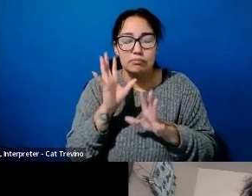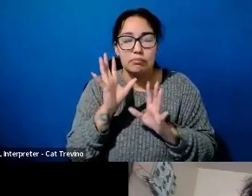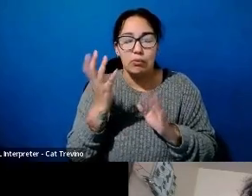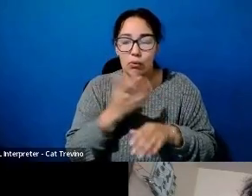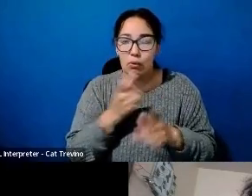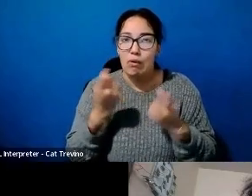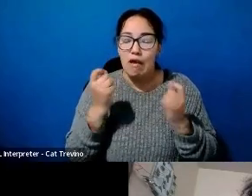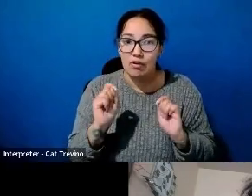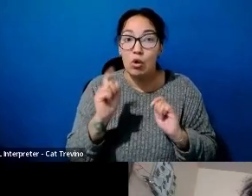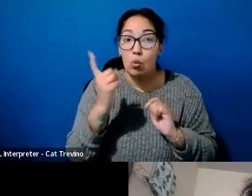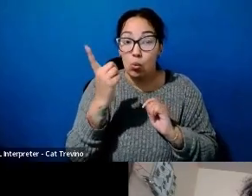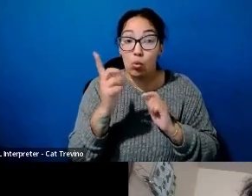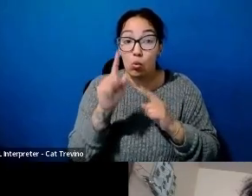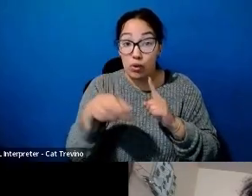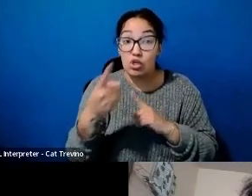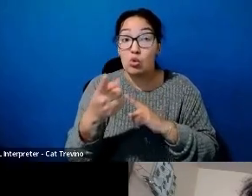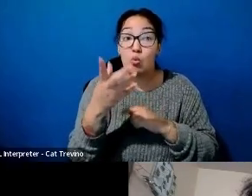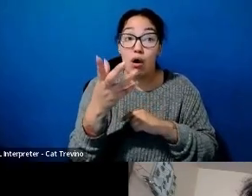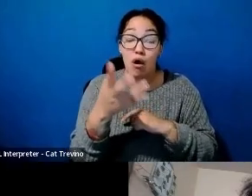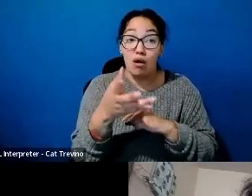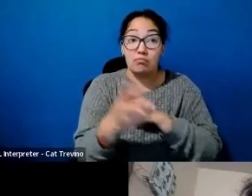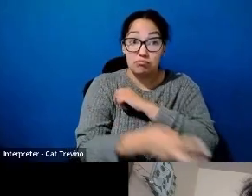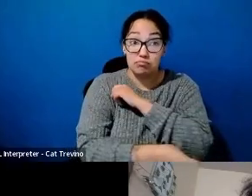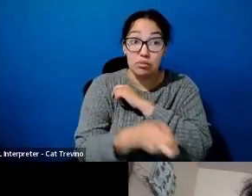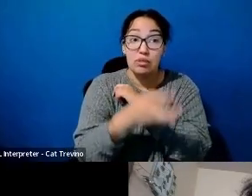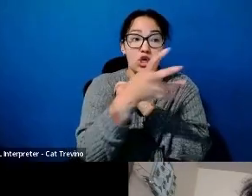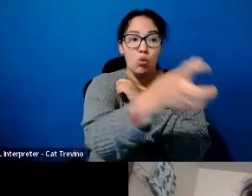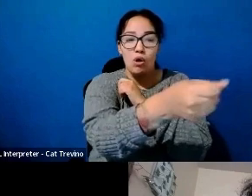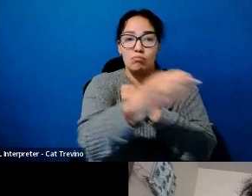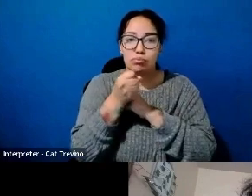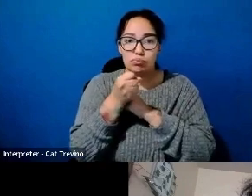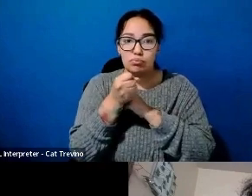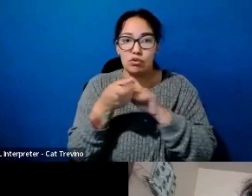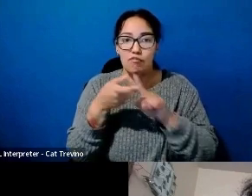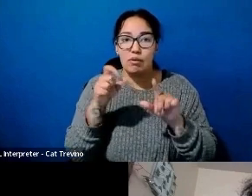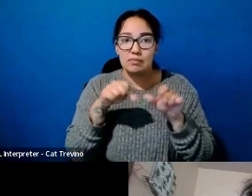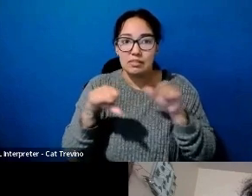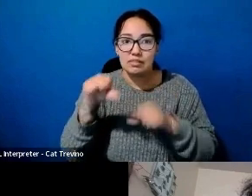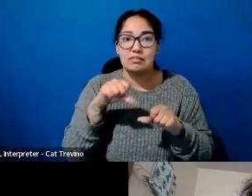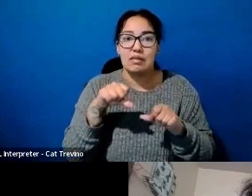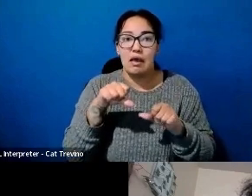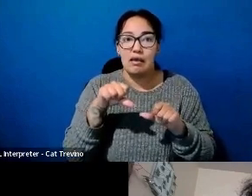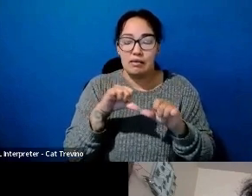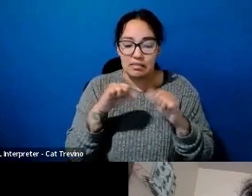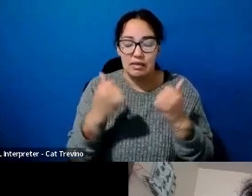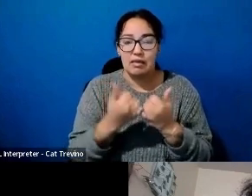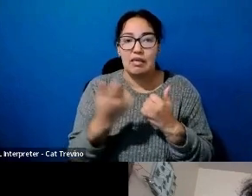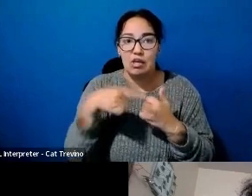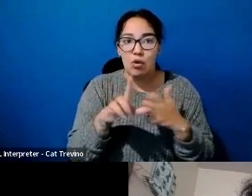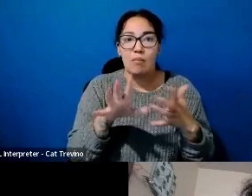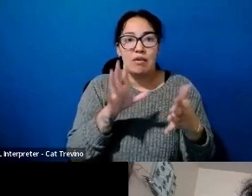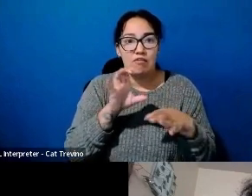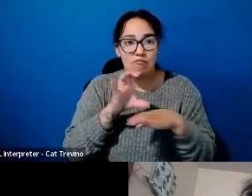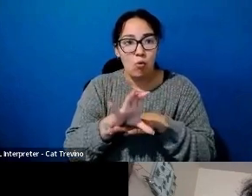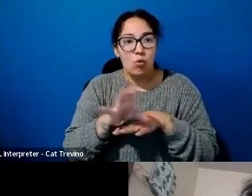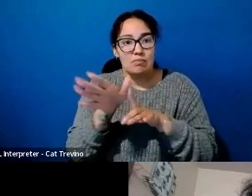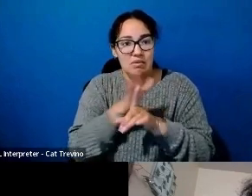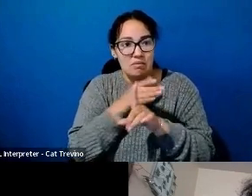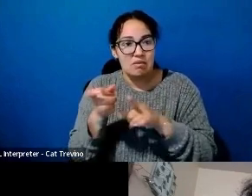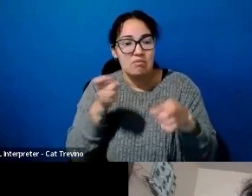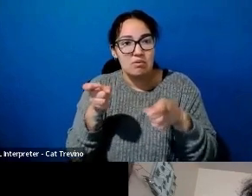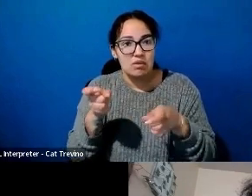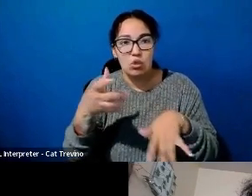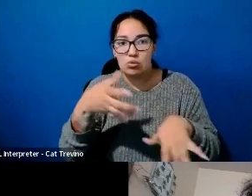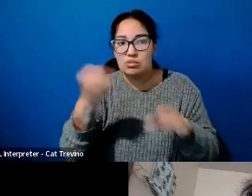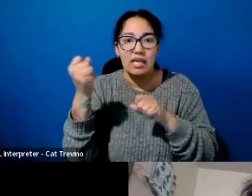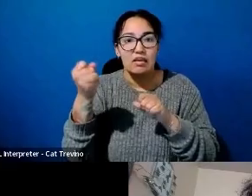being trafficked, you are taken out of society for that period of time in which you're being trafficked. You're taken away from your